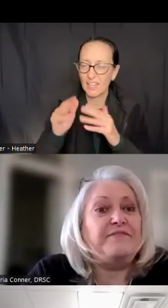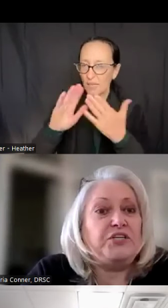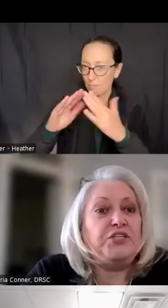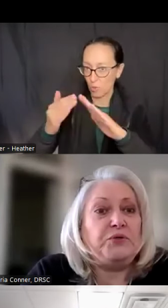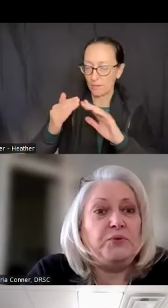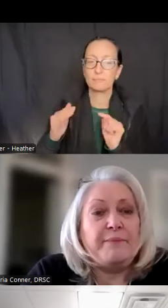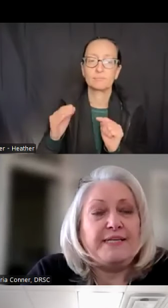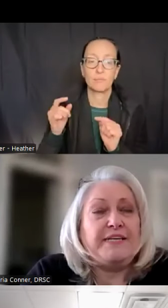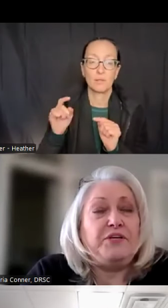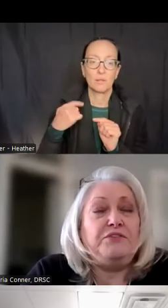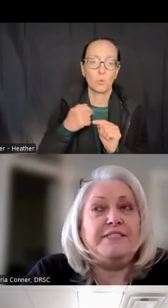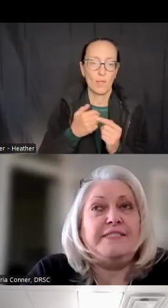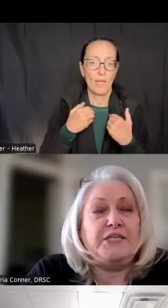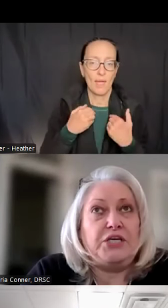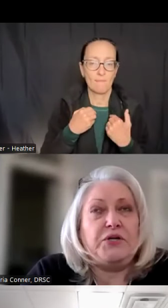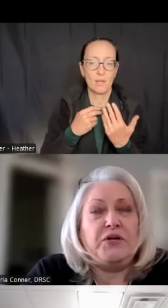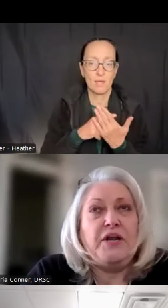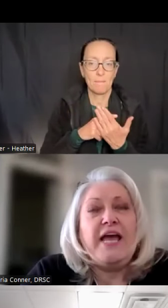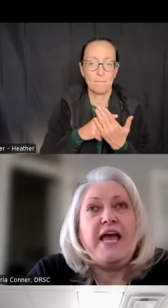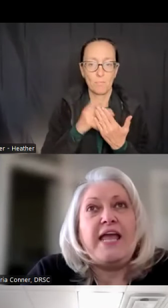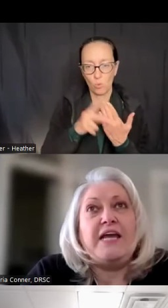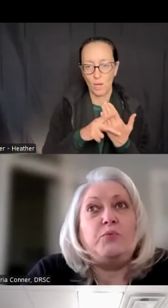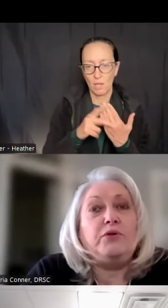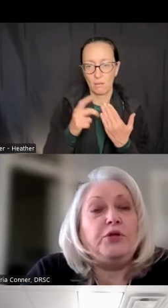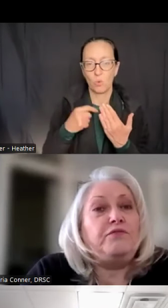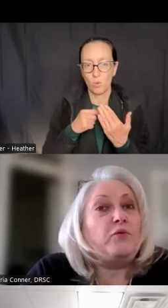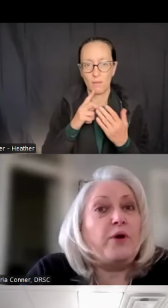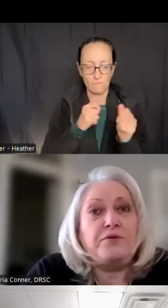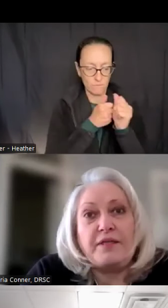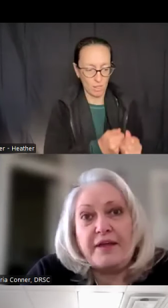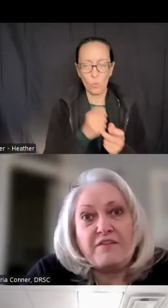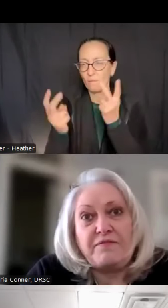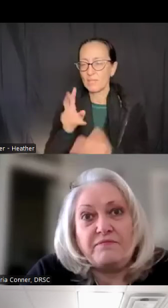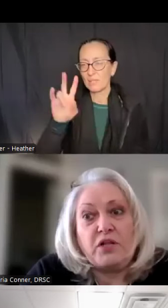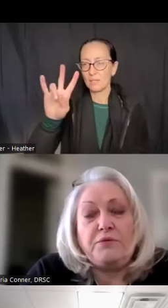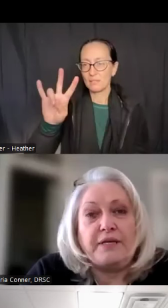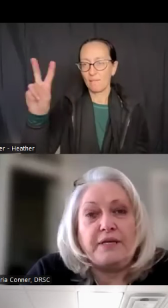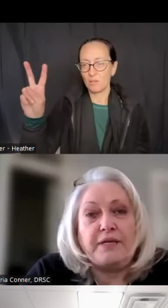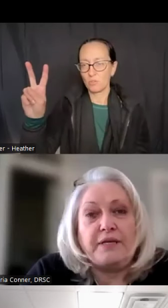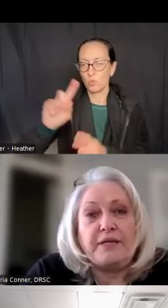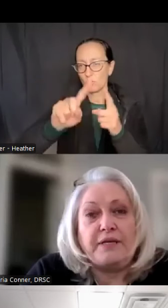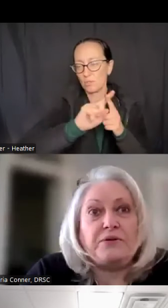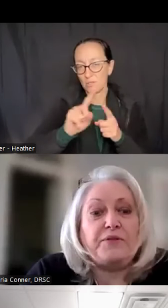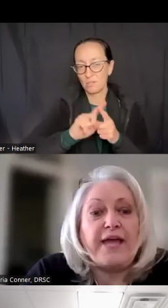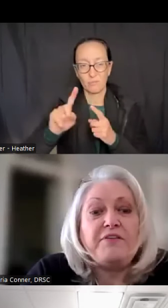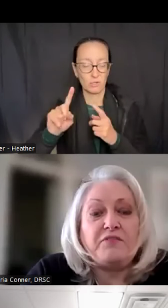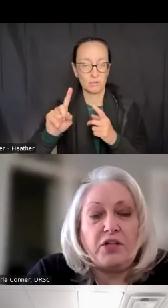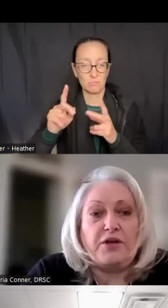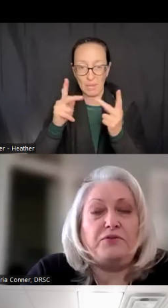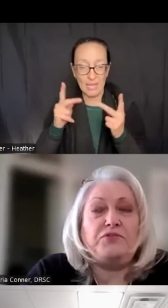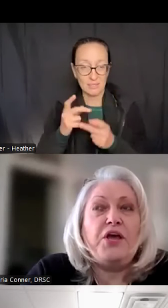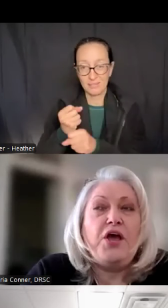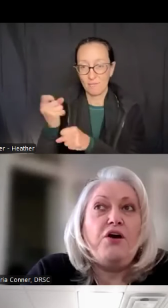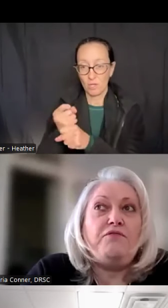out to make 72 visits a year. And we'll look for whether or not they have clothing. Do they have